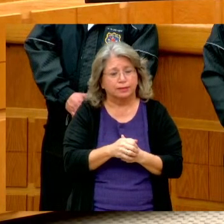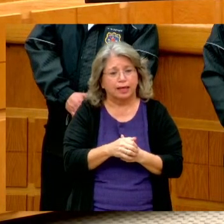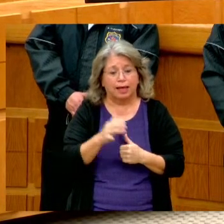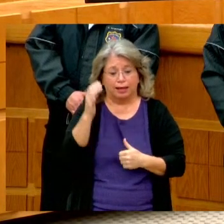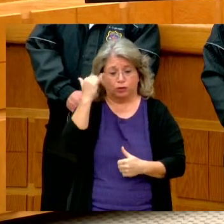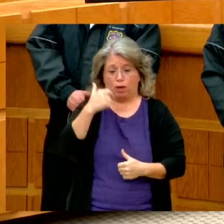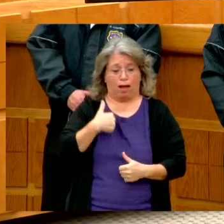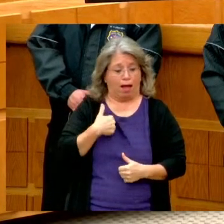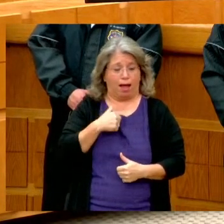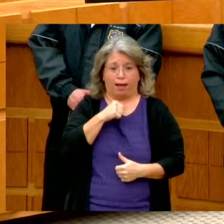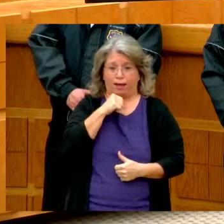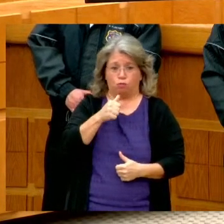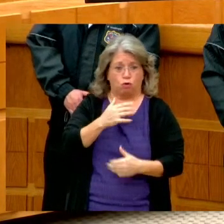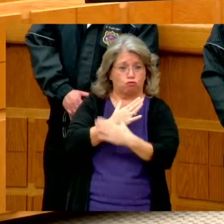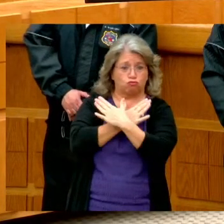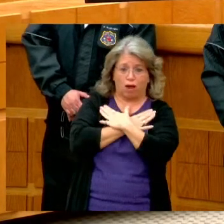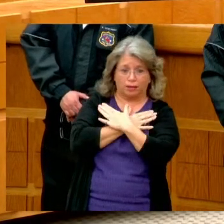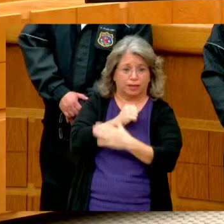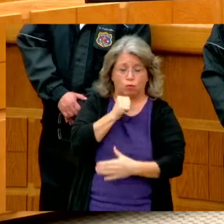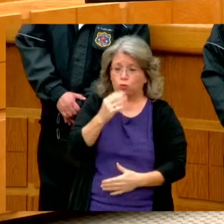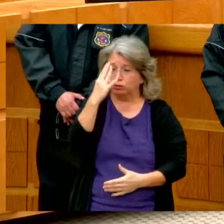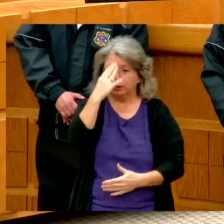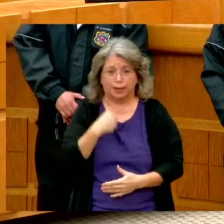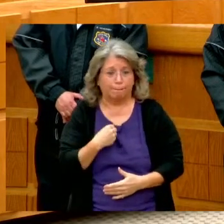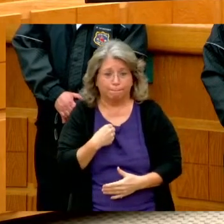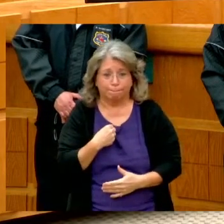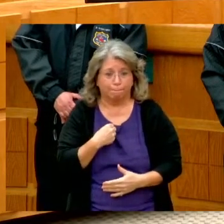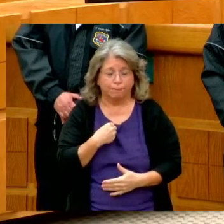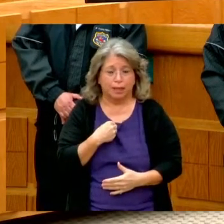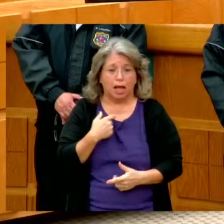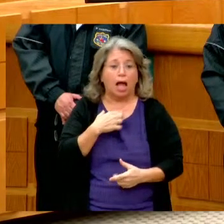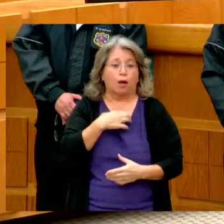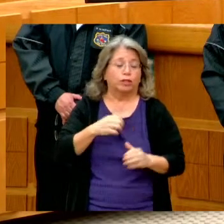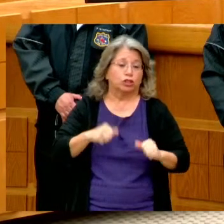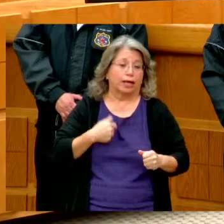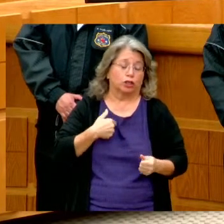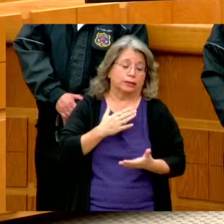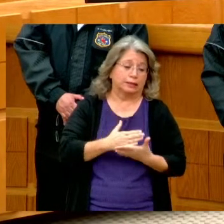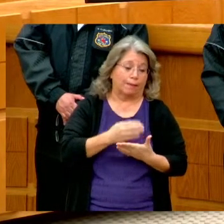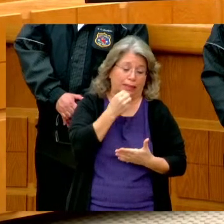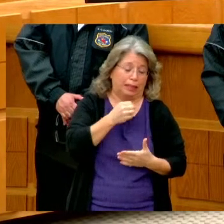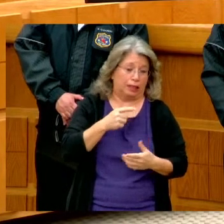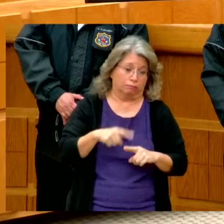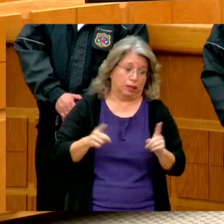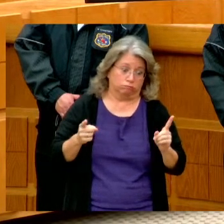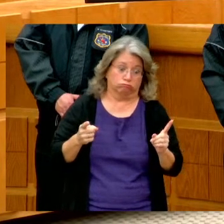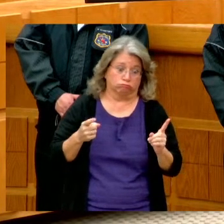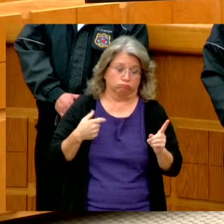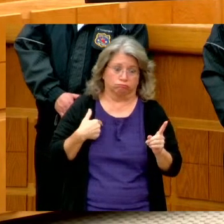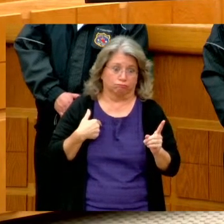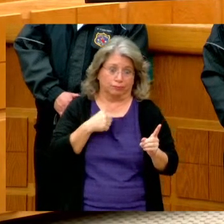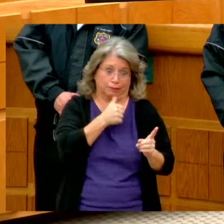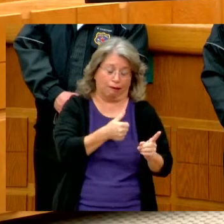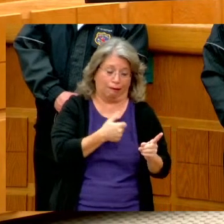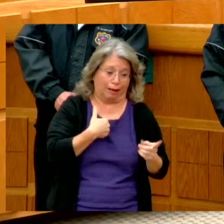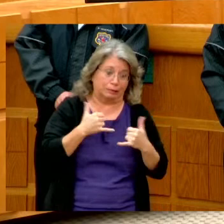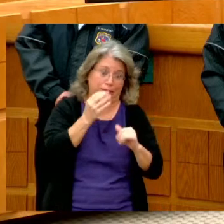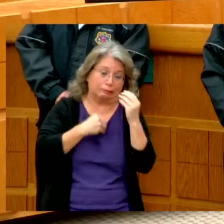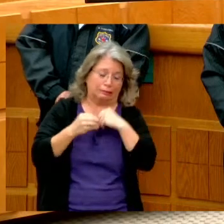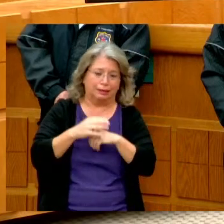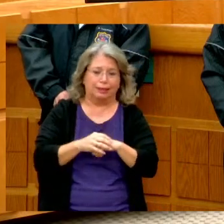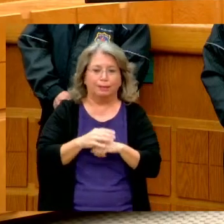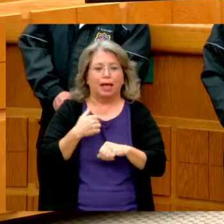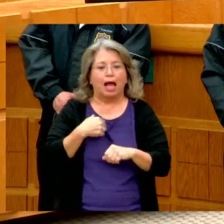not rest or sleep. I wish I could stop eating, but somehow that's not working. But I wish that I